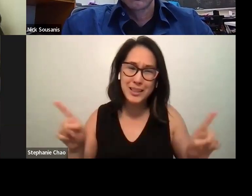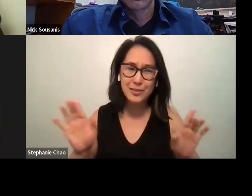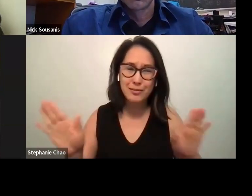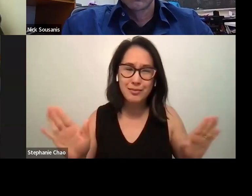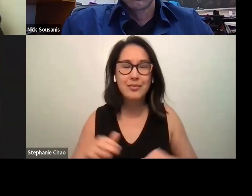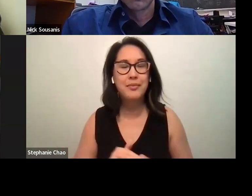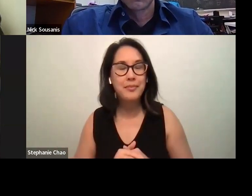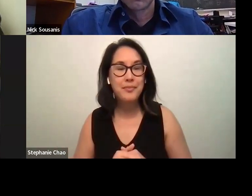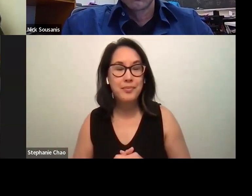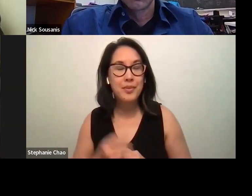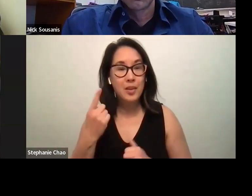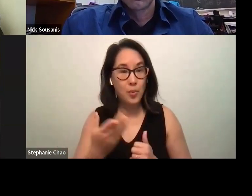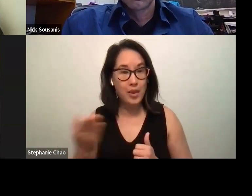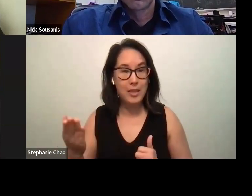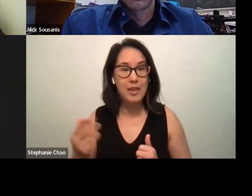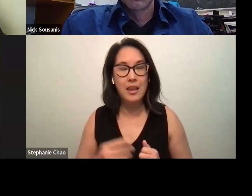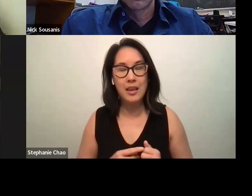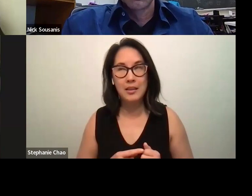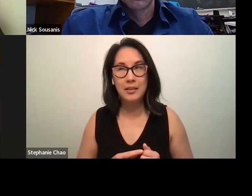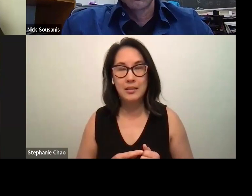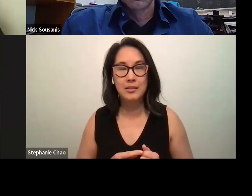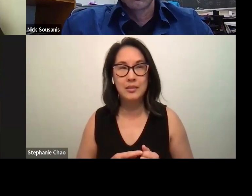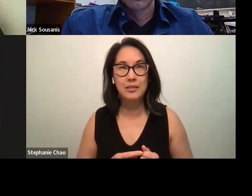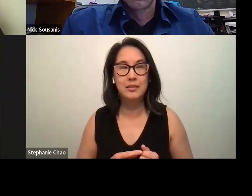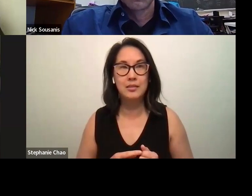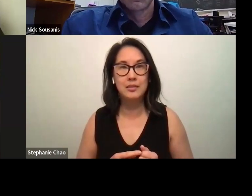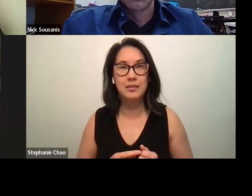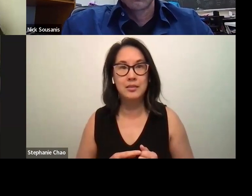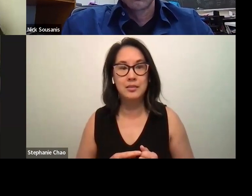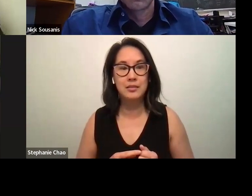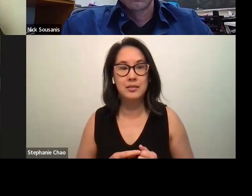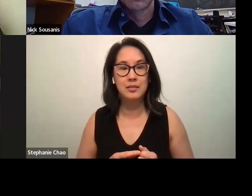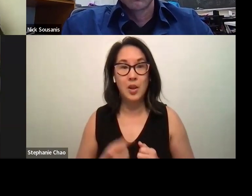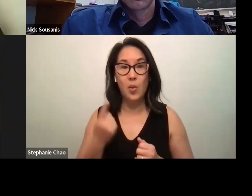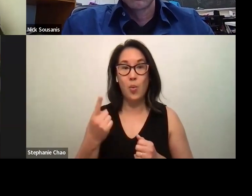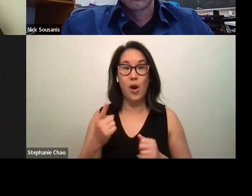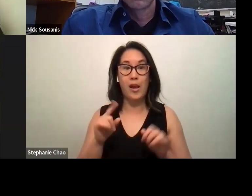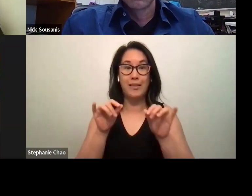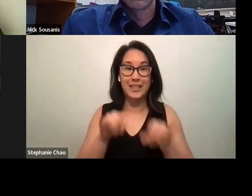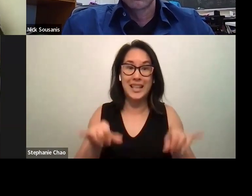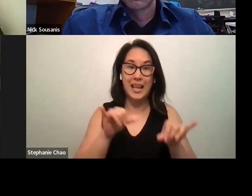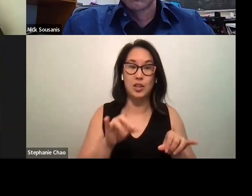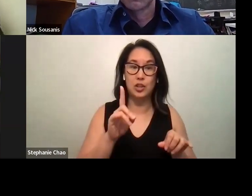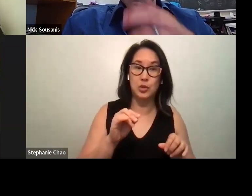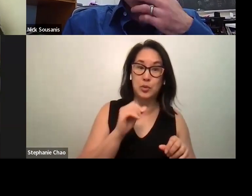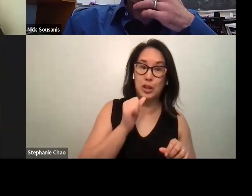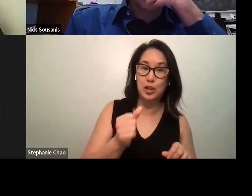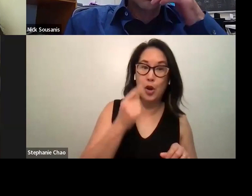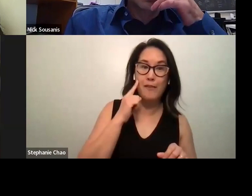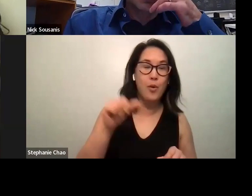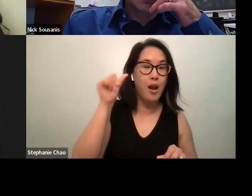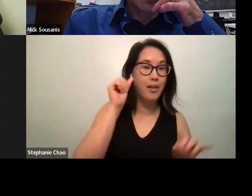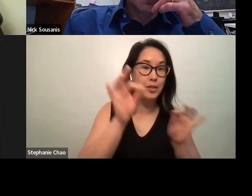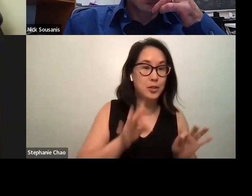that one of the standard do's and don'ts for audio describers